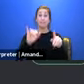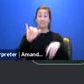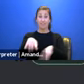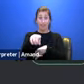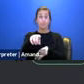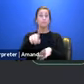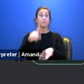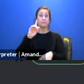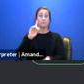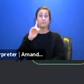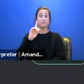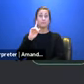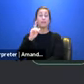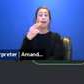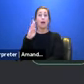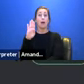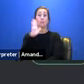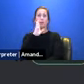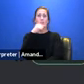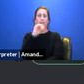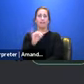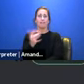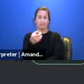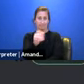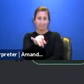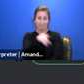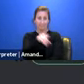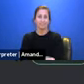this is what the hub is going to look like. So